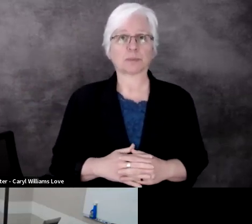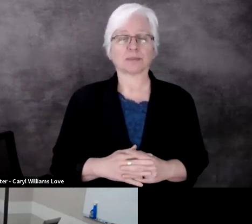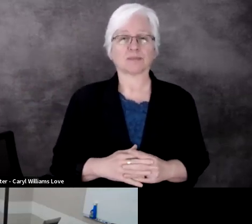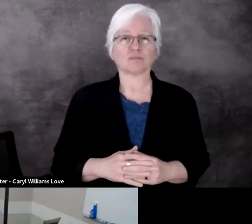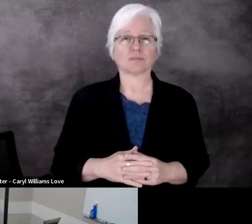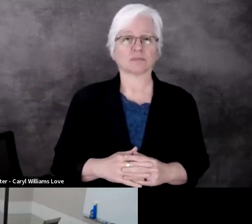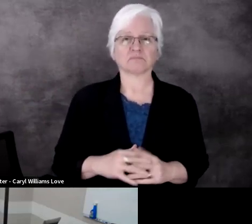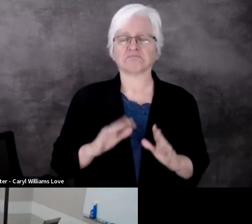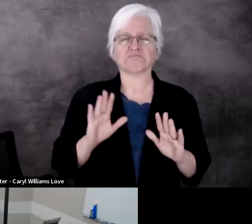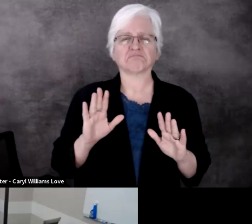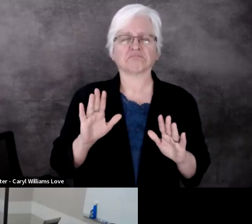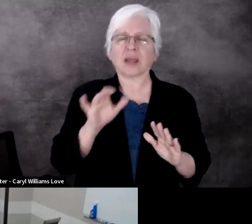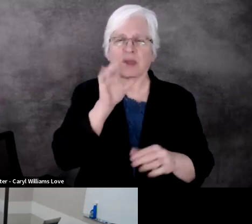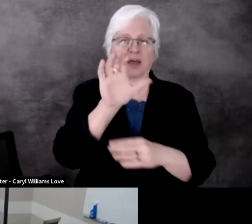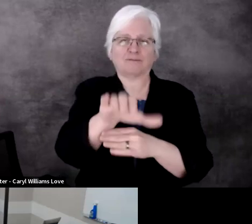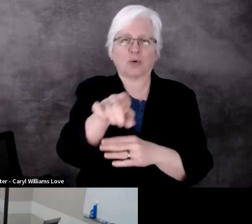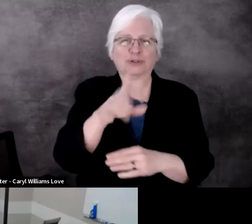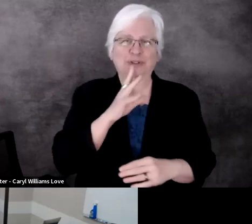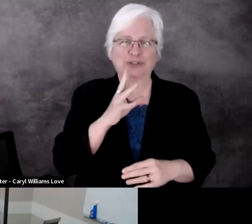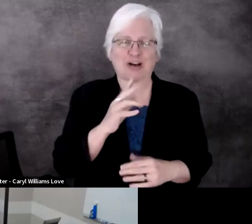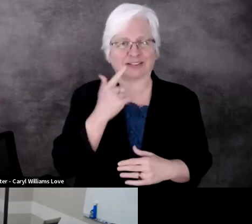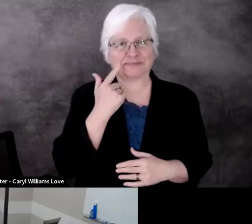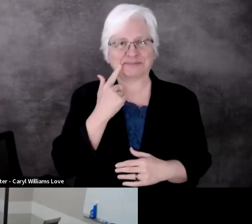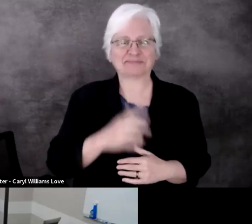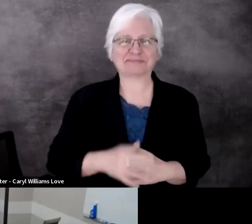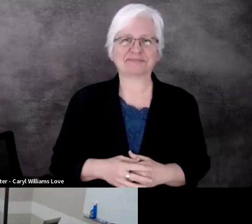That's okay. I won't force you to talk.